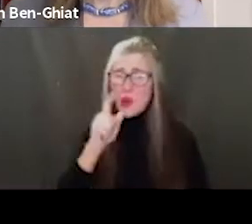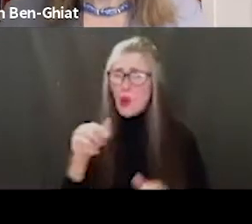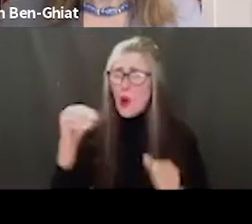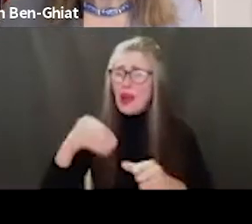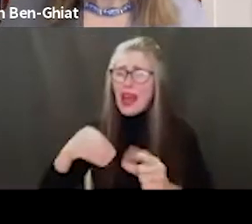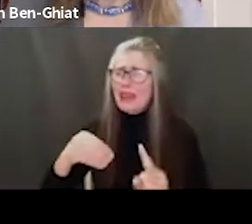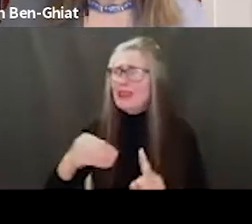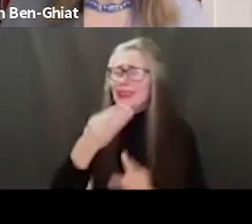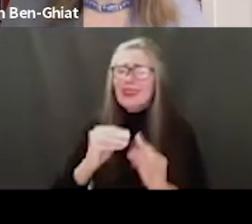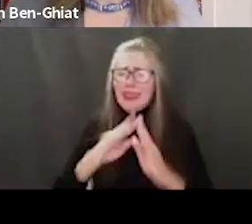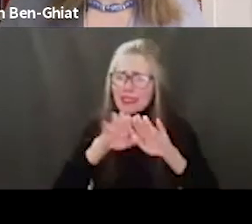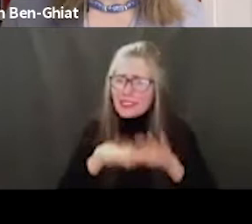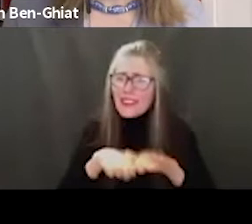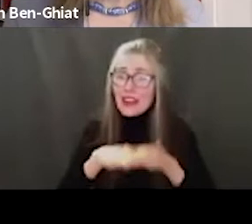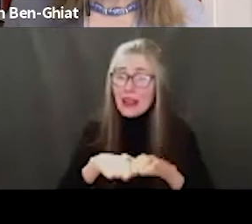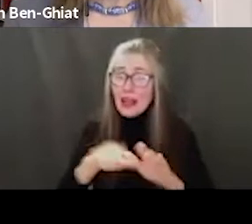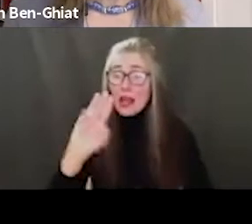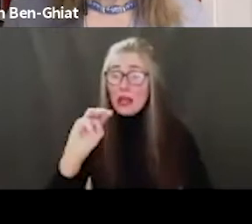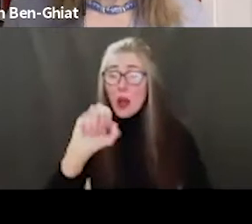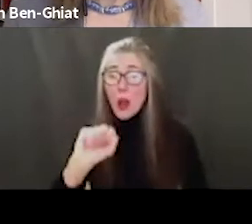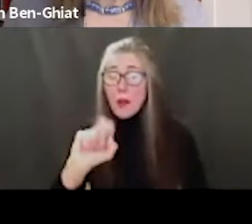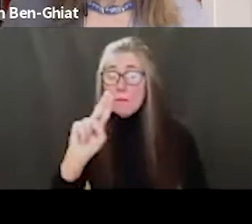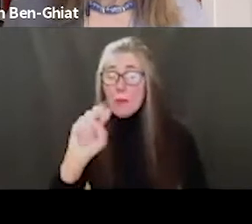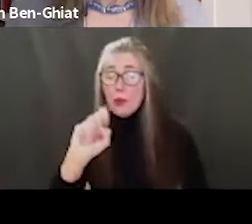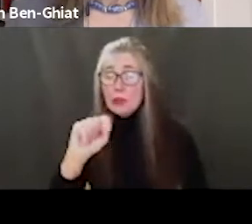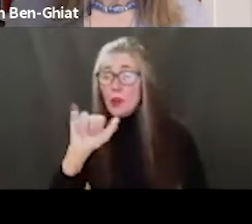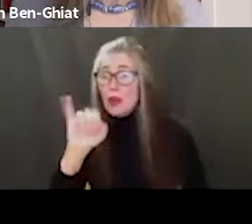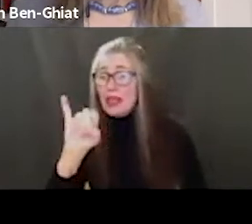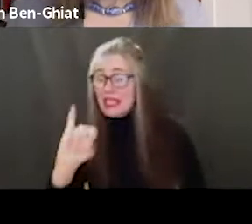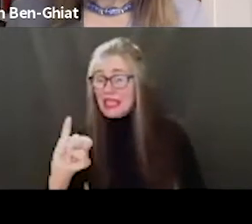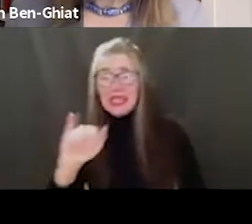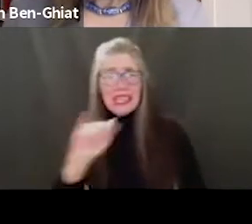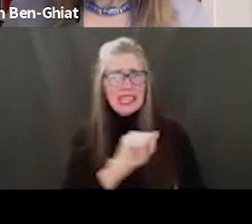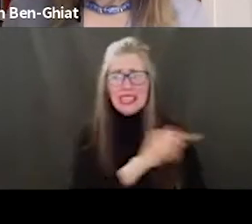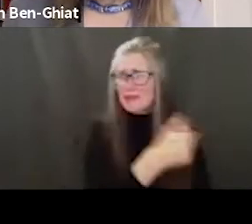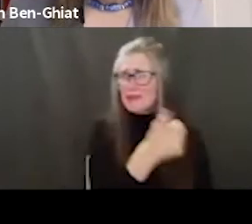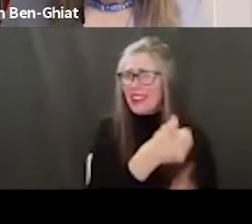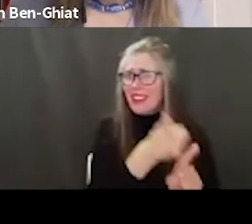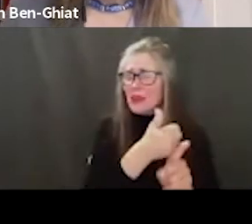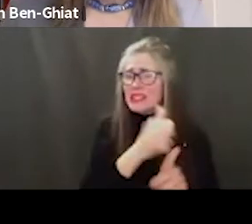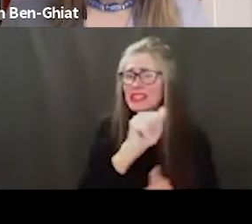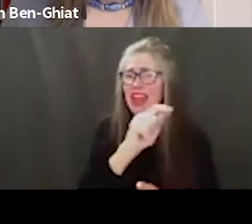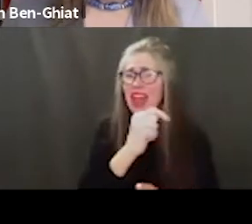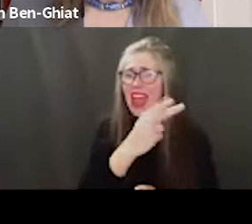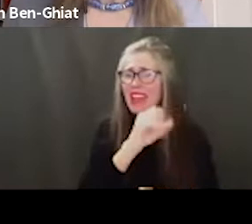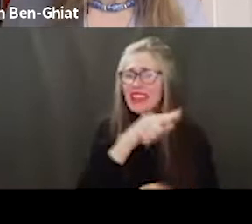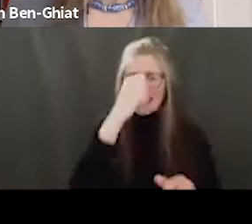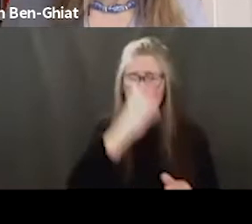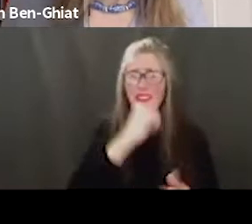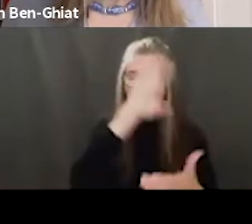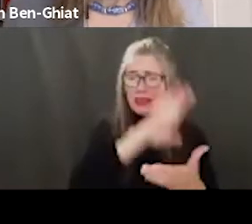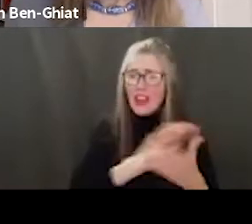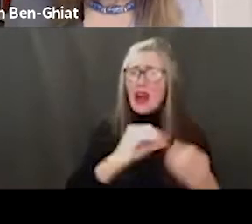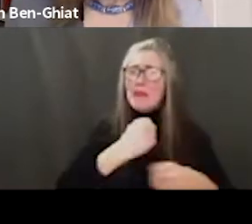devout atheist, who was the one who made peace with the Vatican, created Vatican City. And Trump is